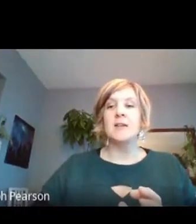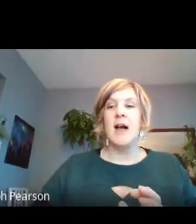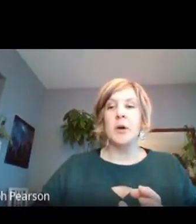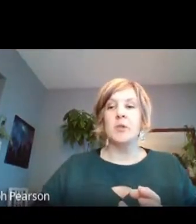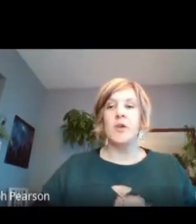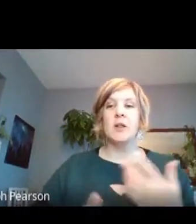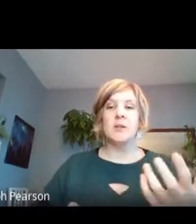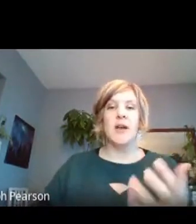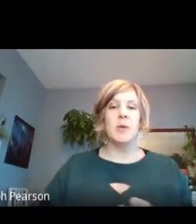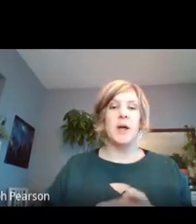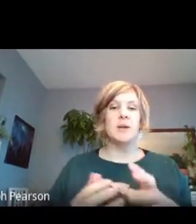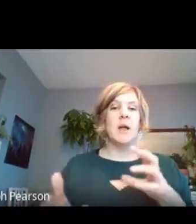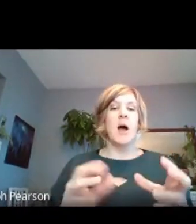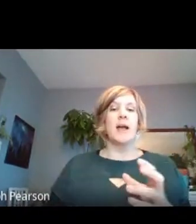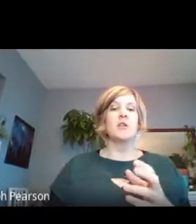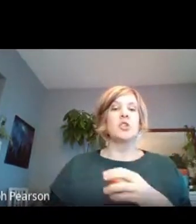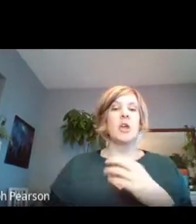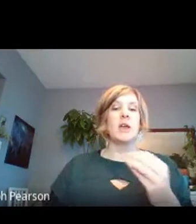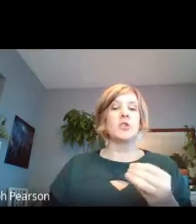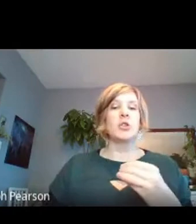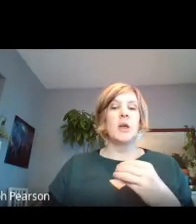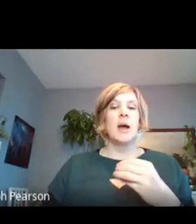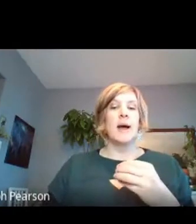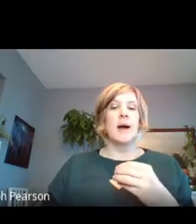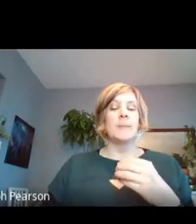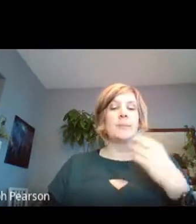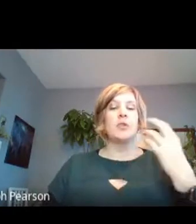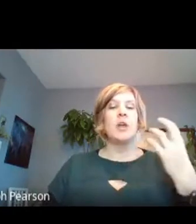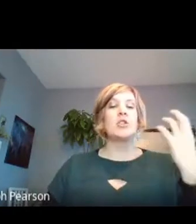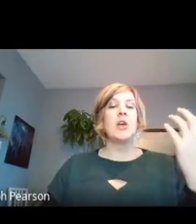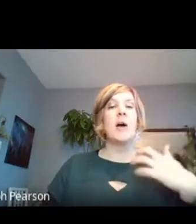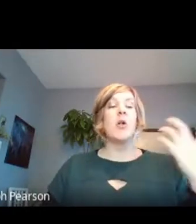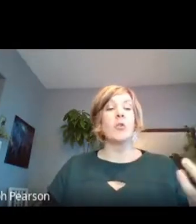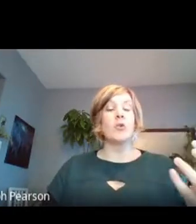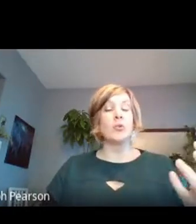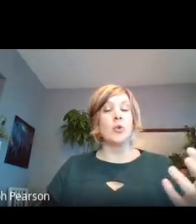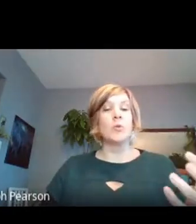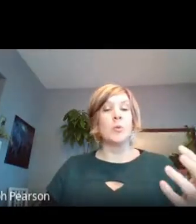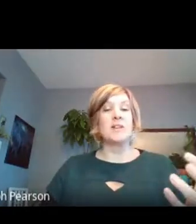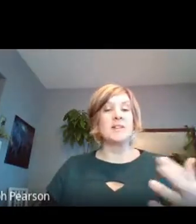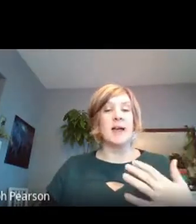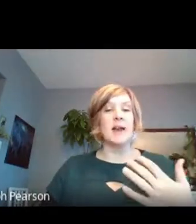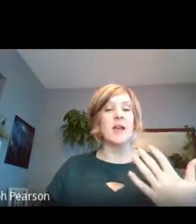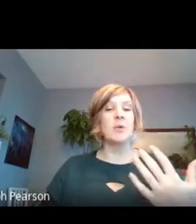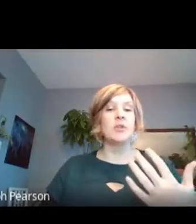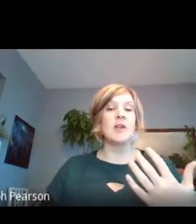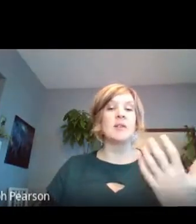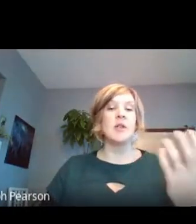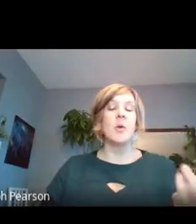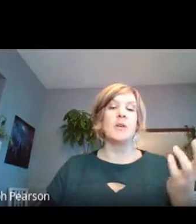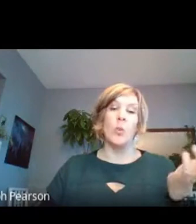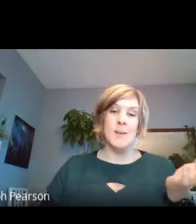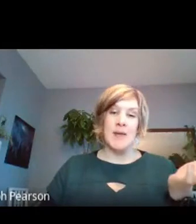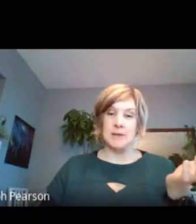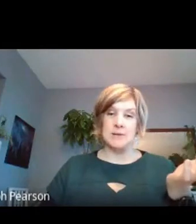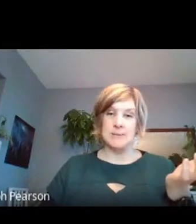can add a timer so if i click the timer button i can change um change how long those rooms will be set and i can put this as